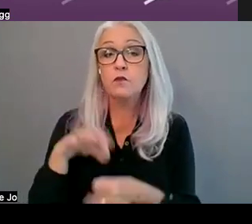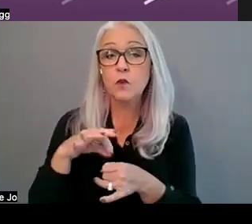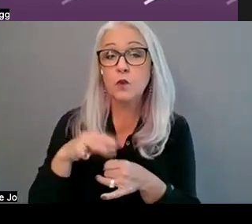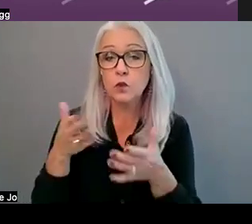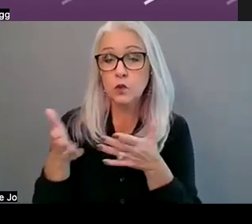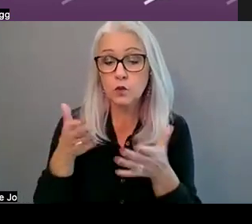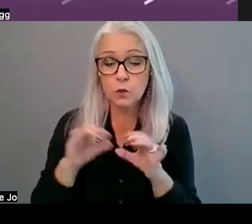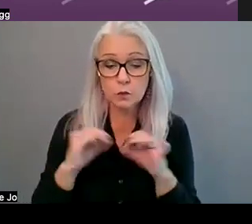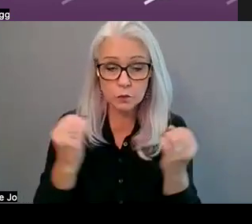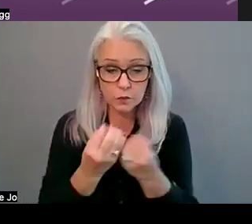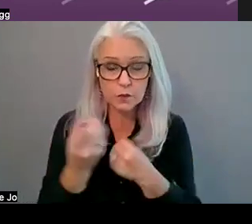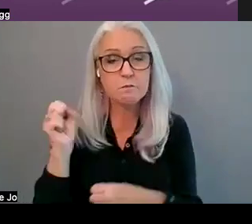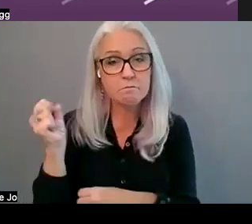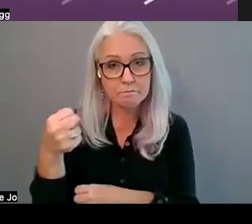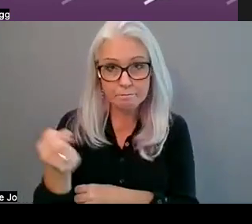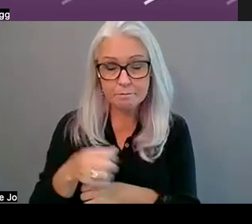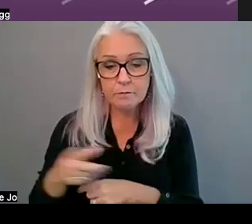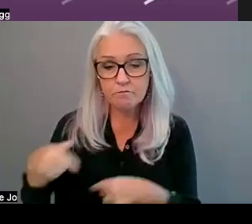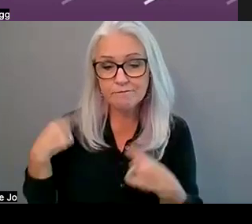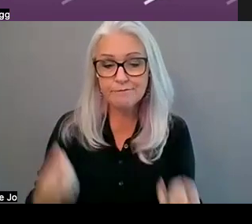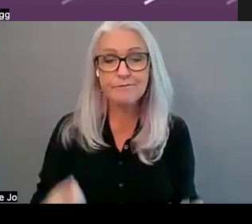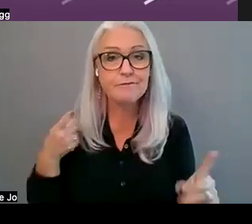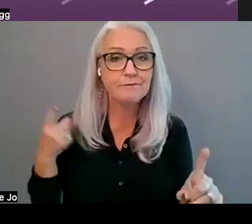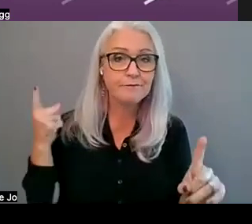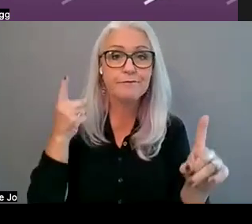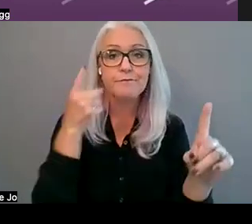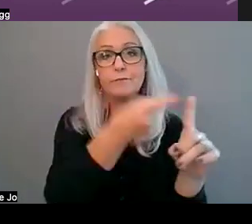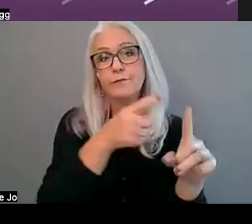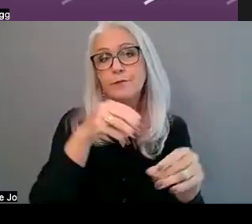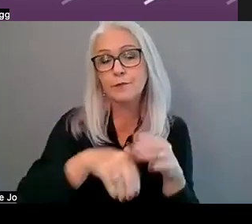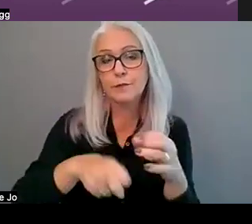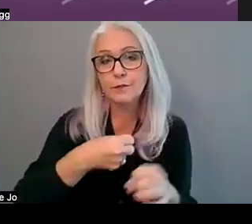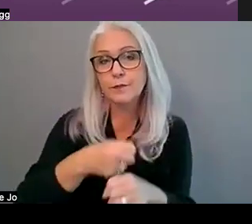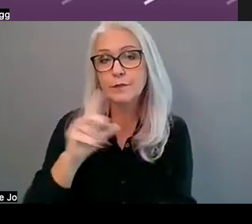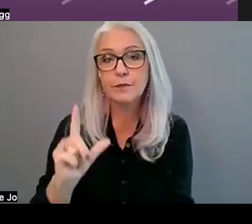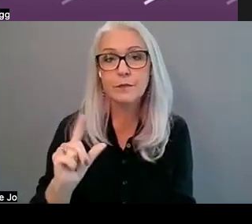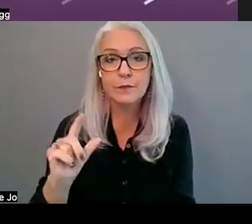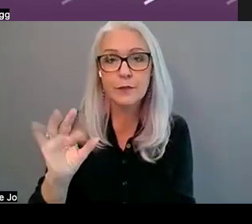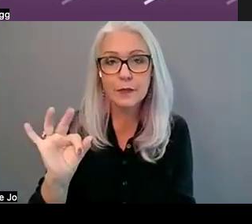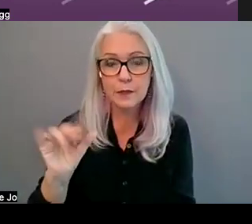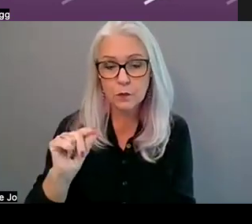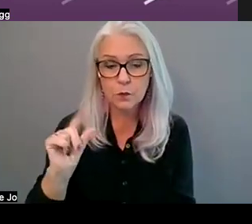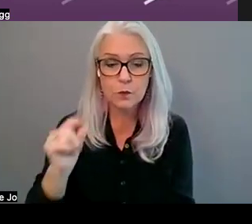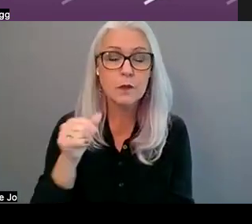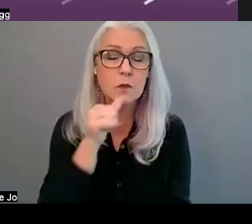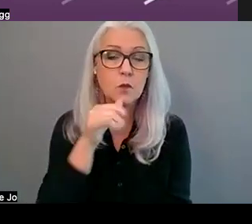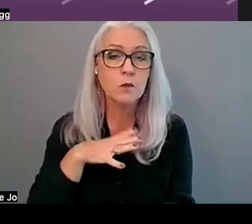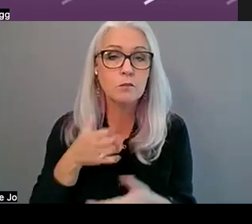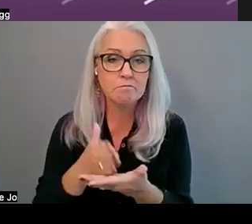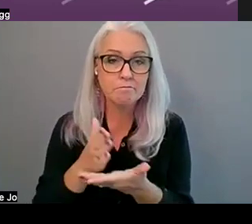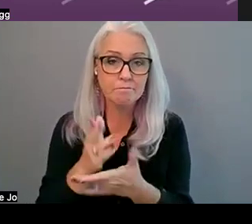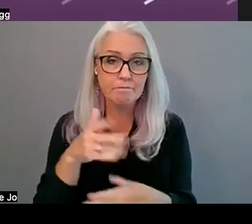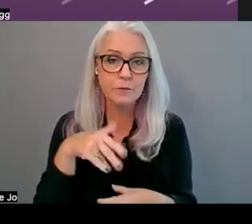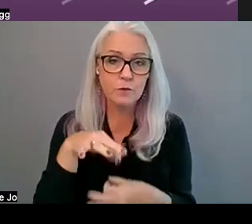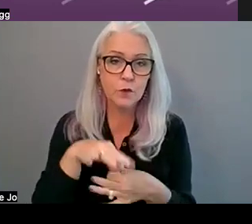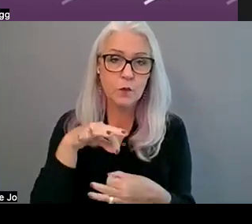we are. That has been our mission since our founding in 1920 after women got the right to vote. But we are also an